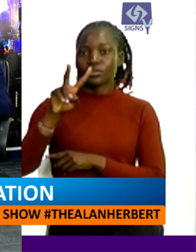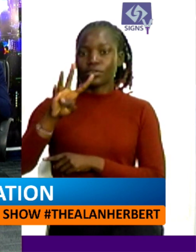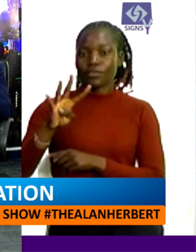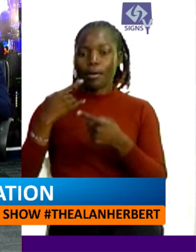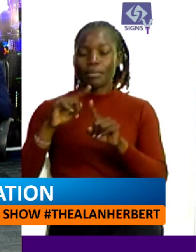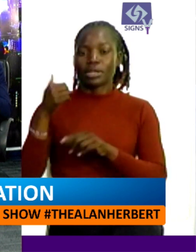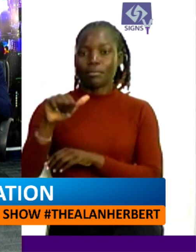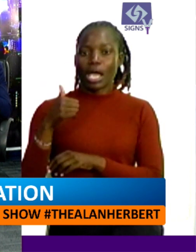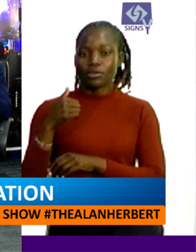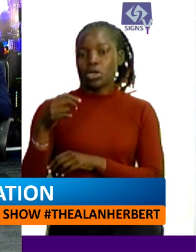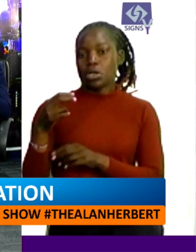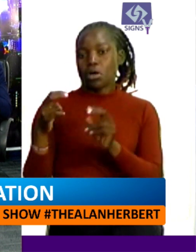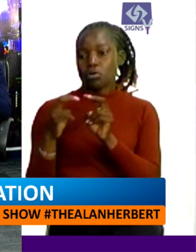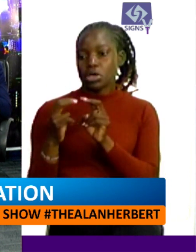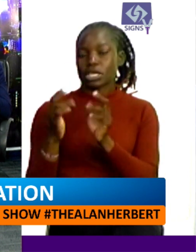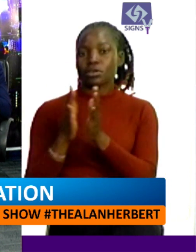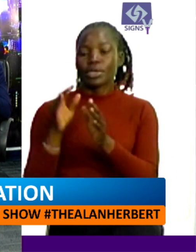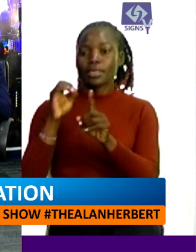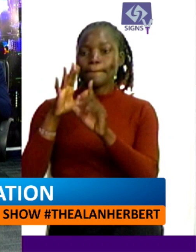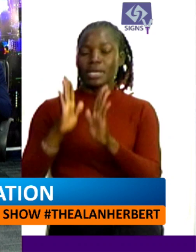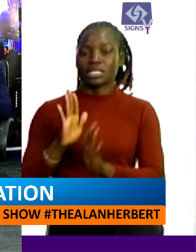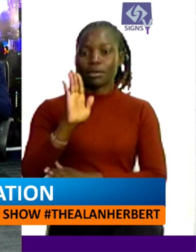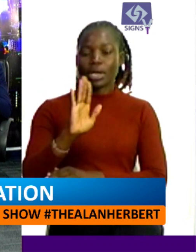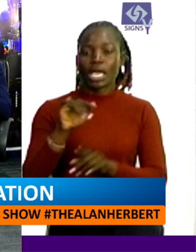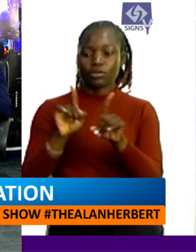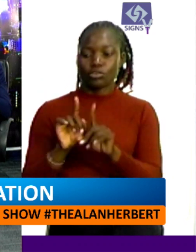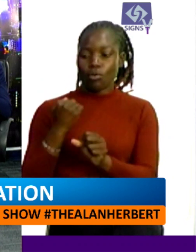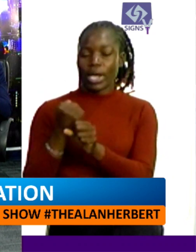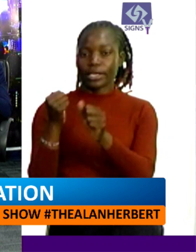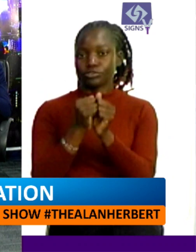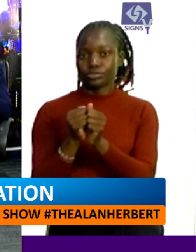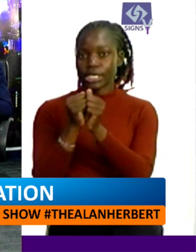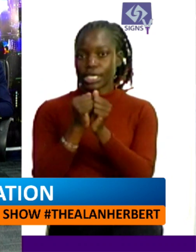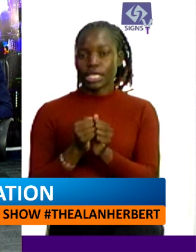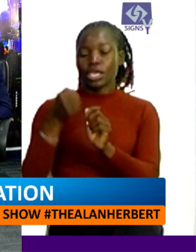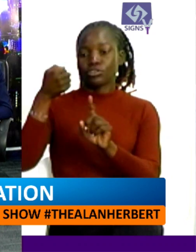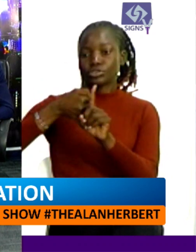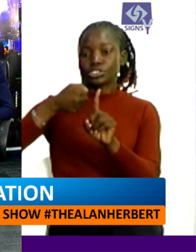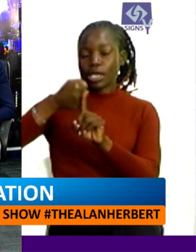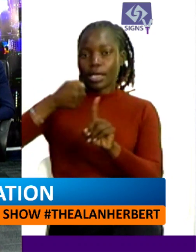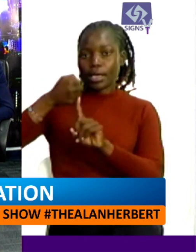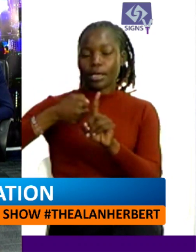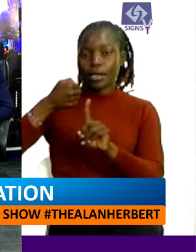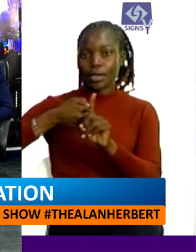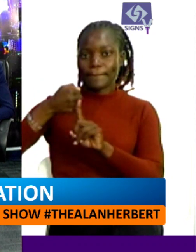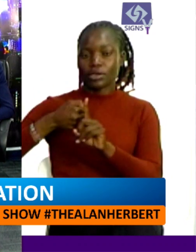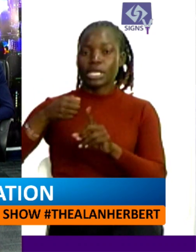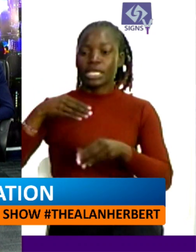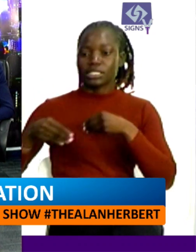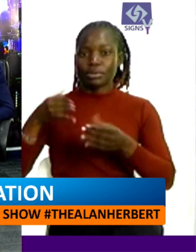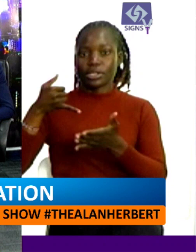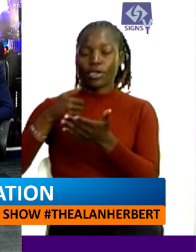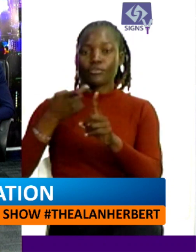is in contact with his mentor, and they are still working together to champion disability inclusion. Remember, if you are